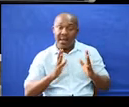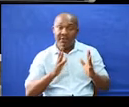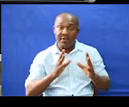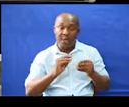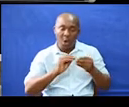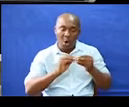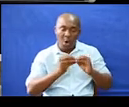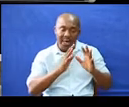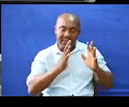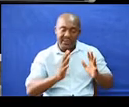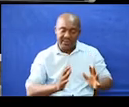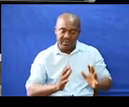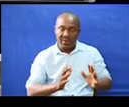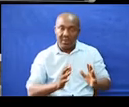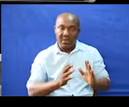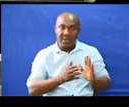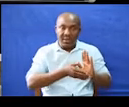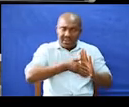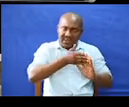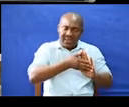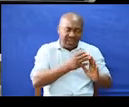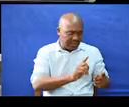evolved from lower to higher.